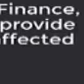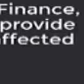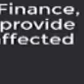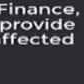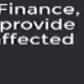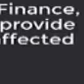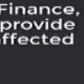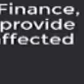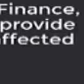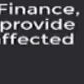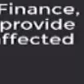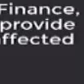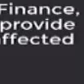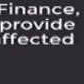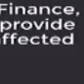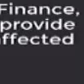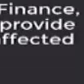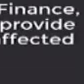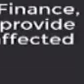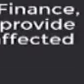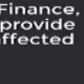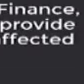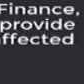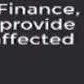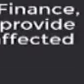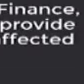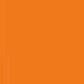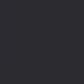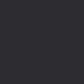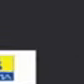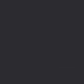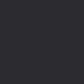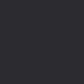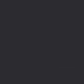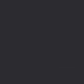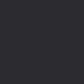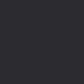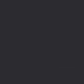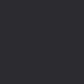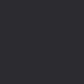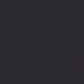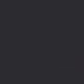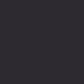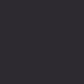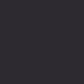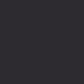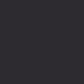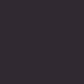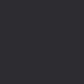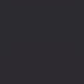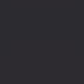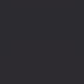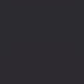provide liquidity to private firms that have been affected by the COVID-19 lockdown. The guests are Julius Mukunda, Executive